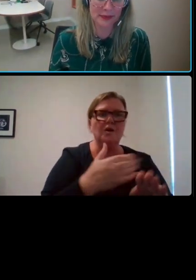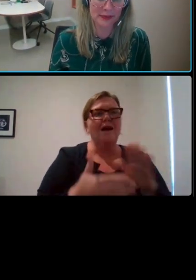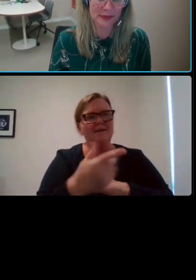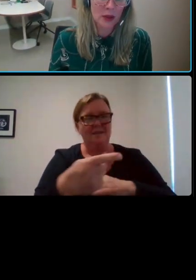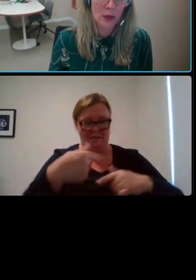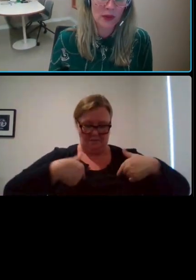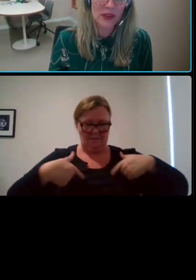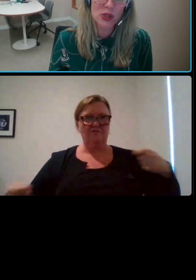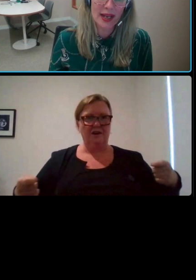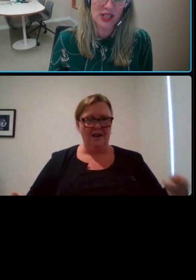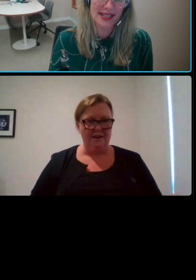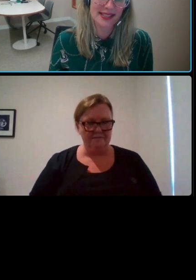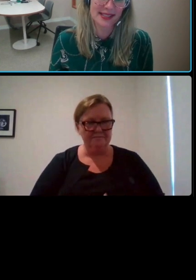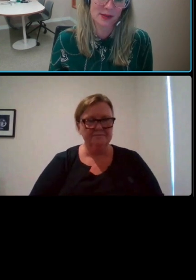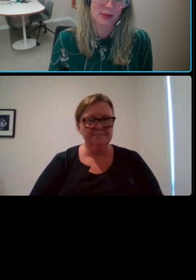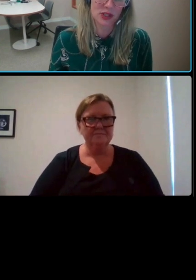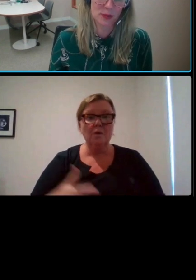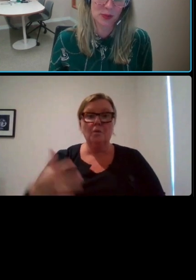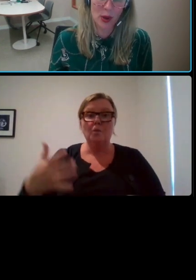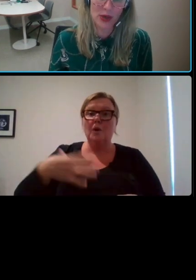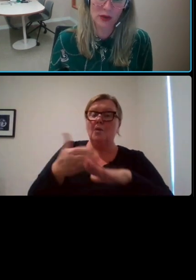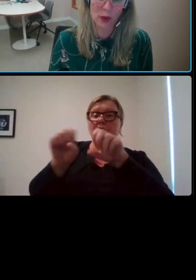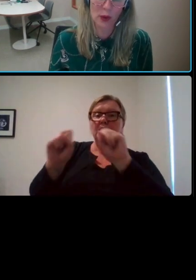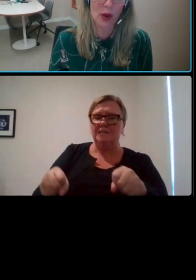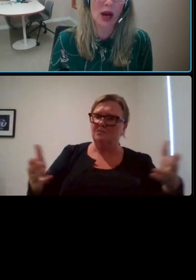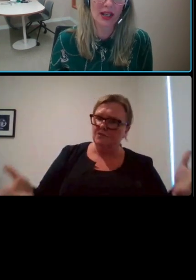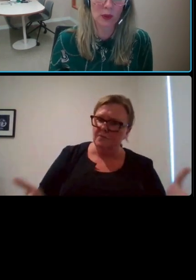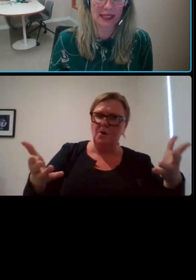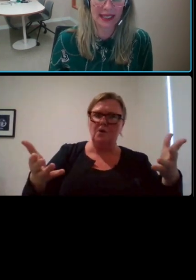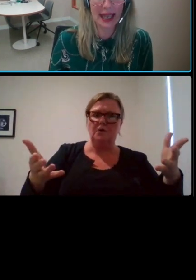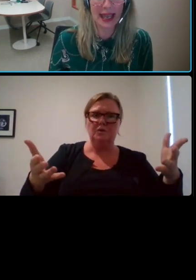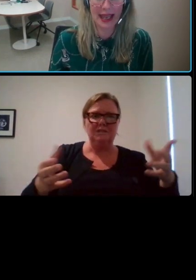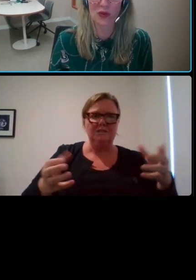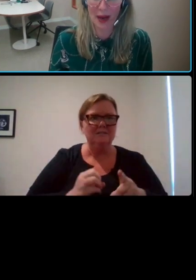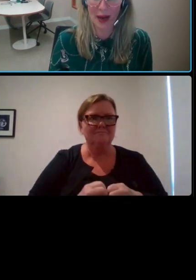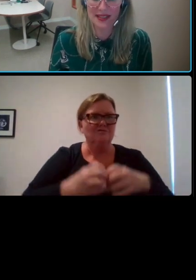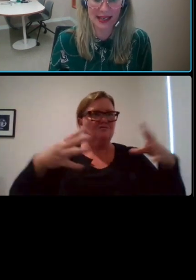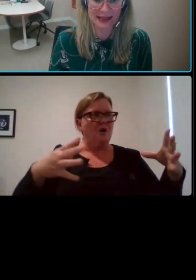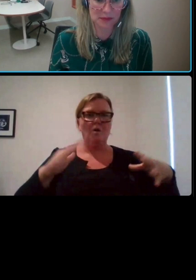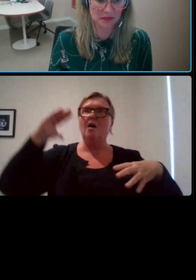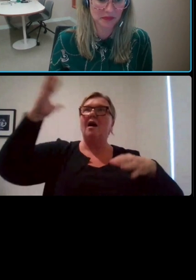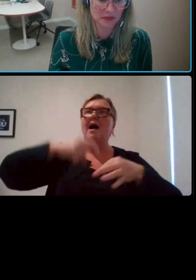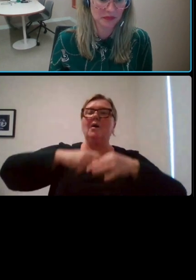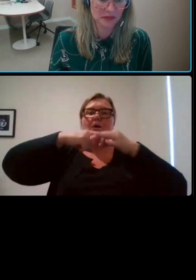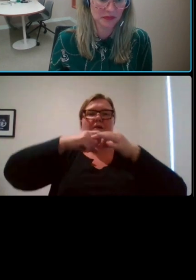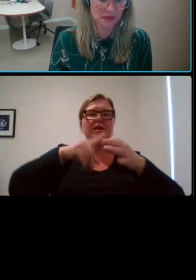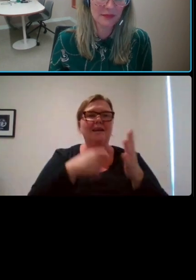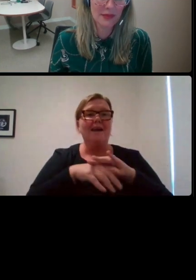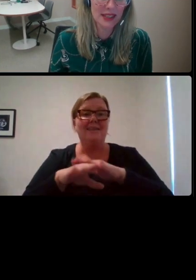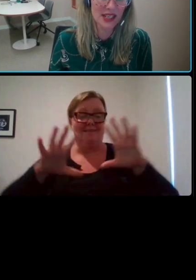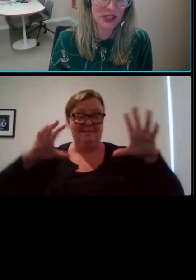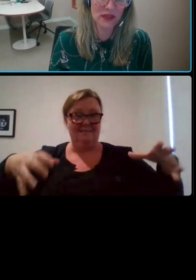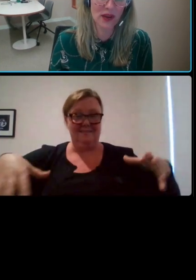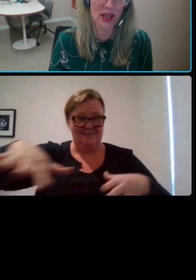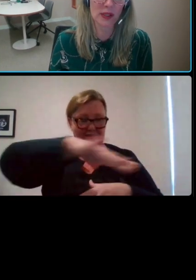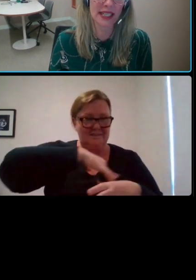regulator. We want the new aged care system to promote and grow high quality care throughout the sector.